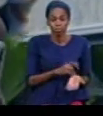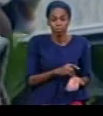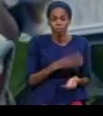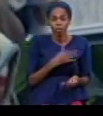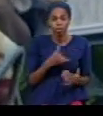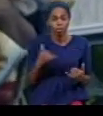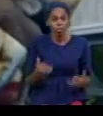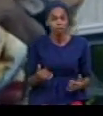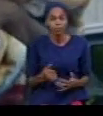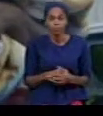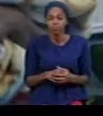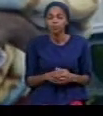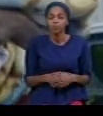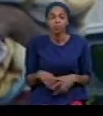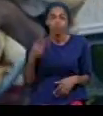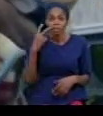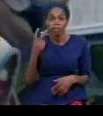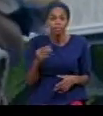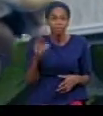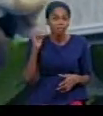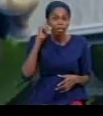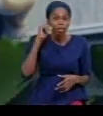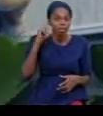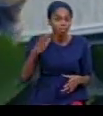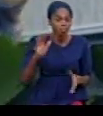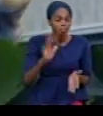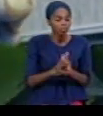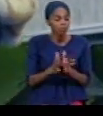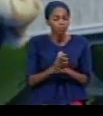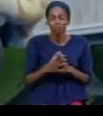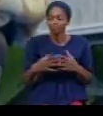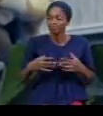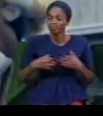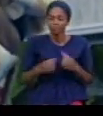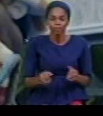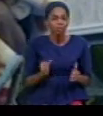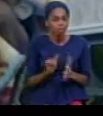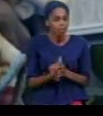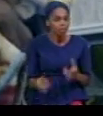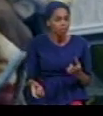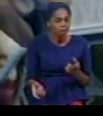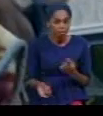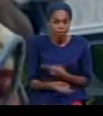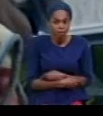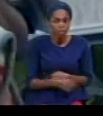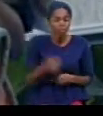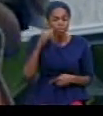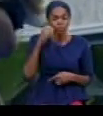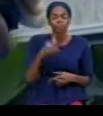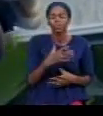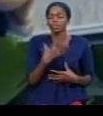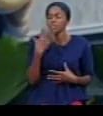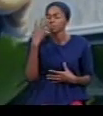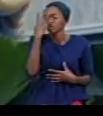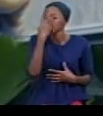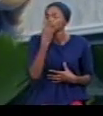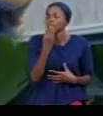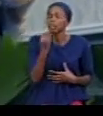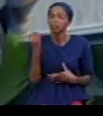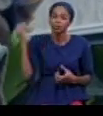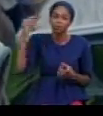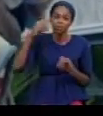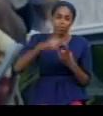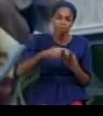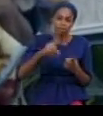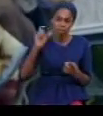that this girl was made whole. That same day, she slept, and in the next morning, she slept till 11 o'clock in the